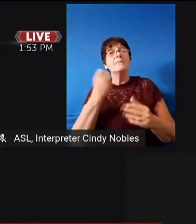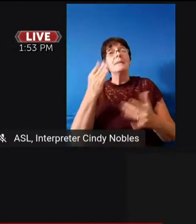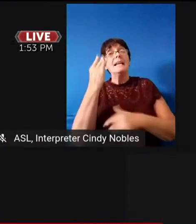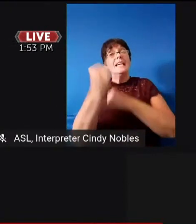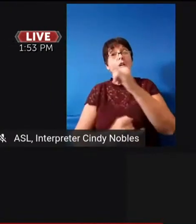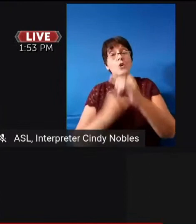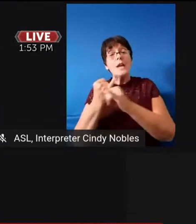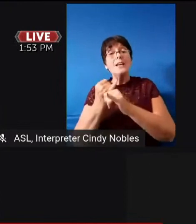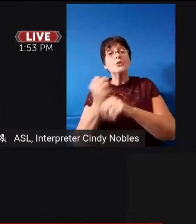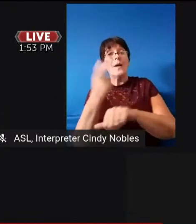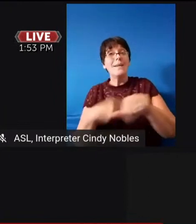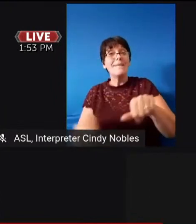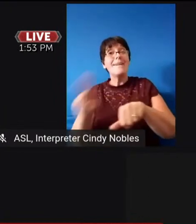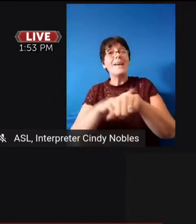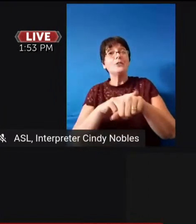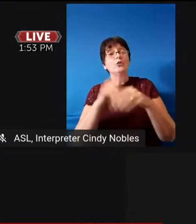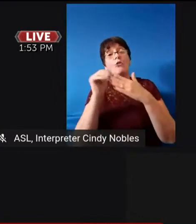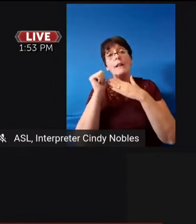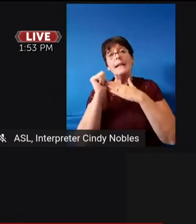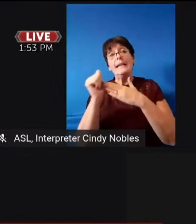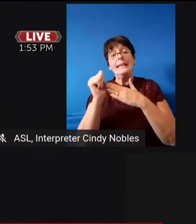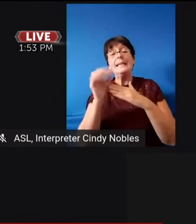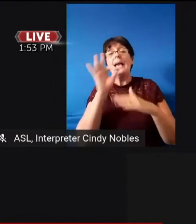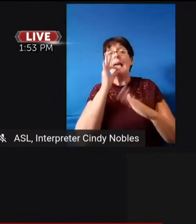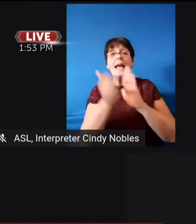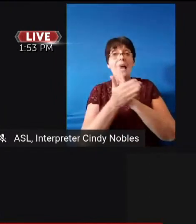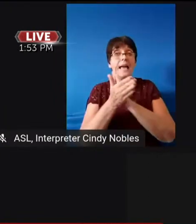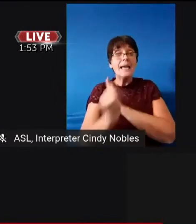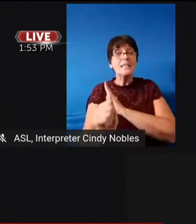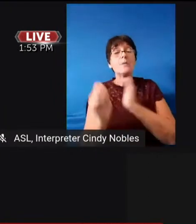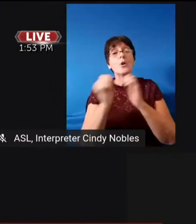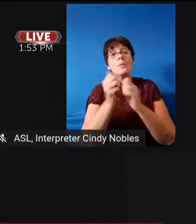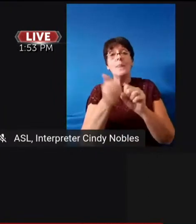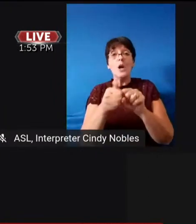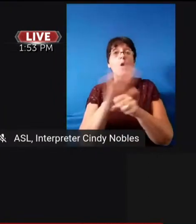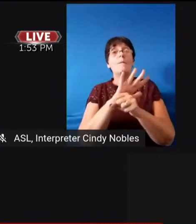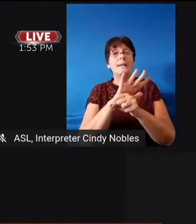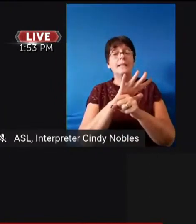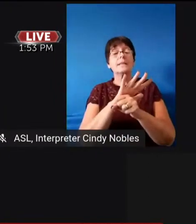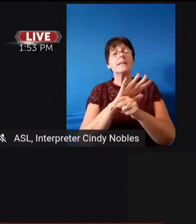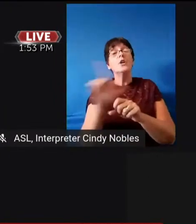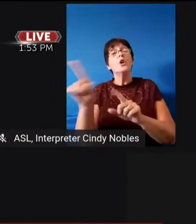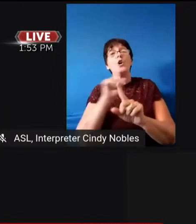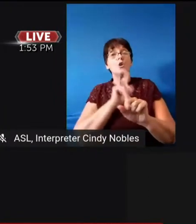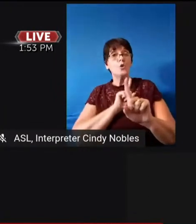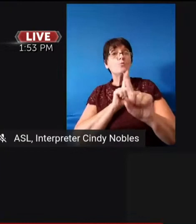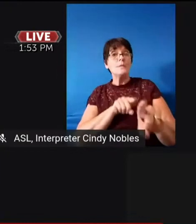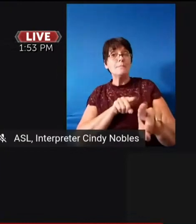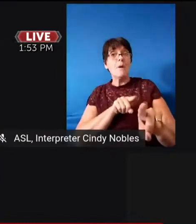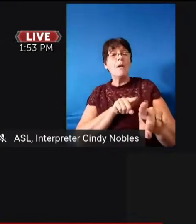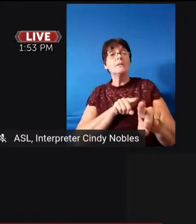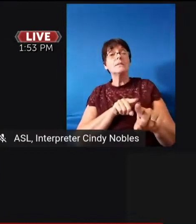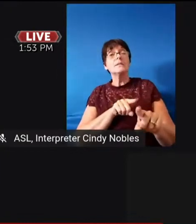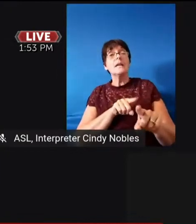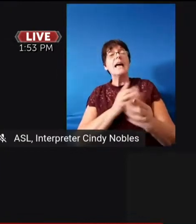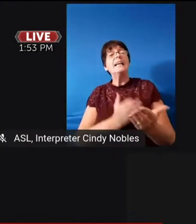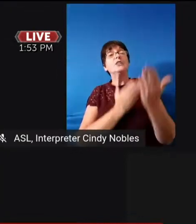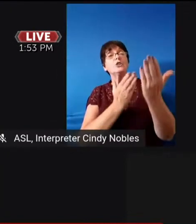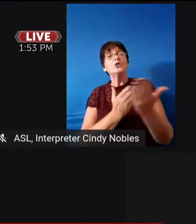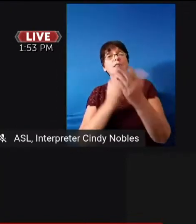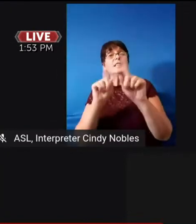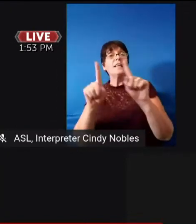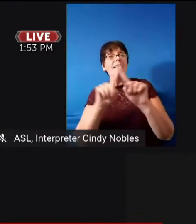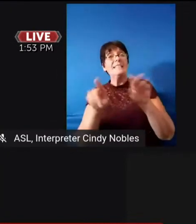and national leading experts and thought leaders with COVID-19 response have suggested various